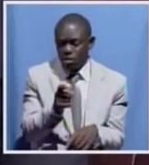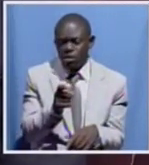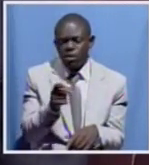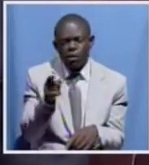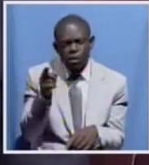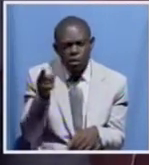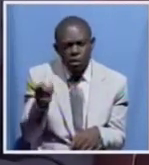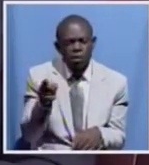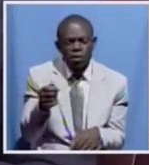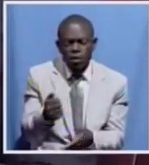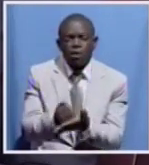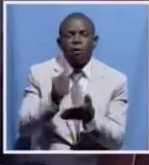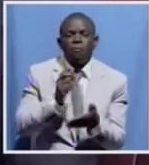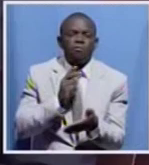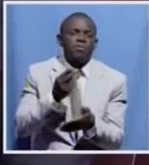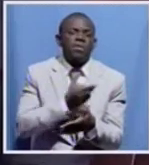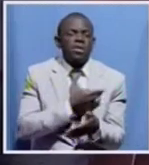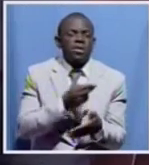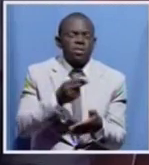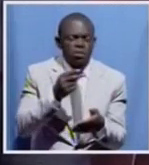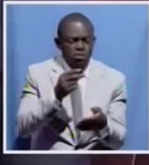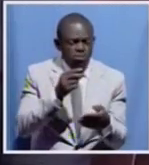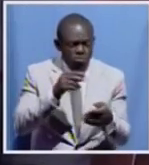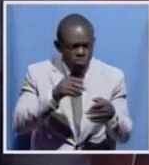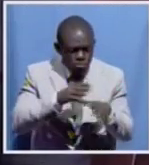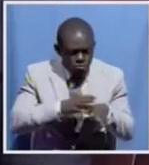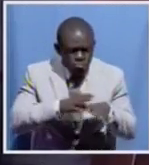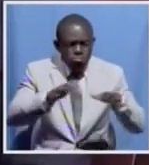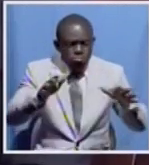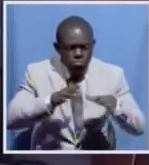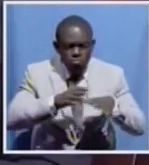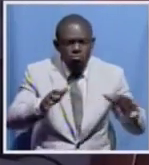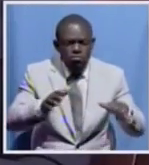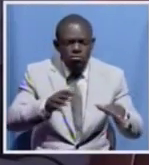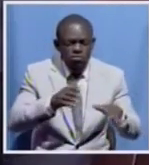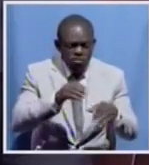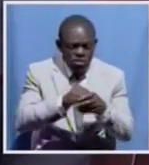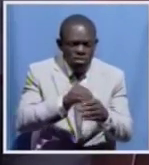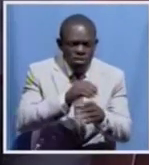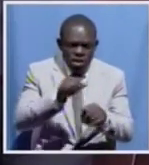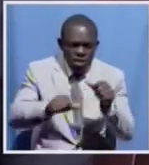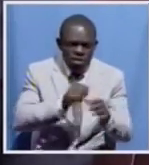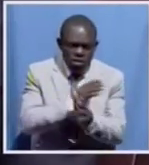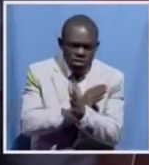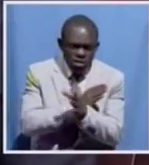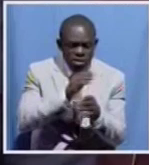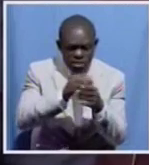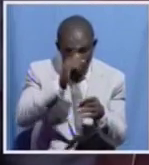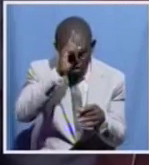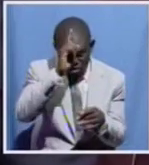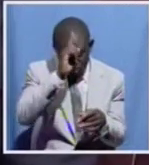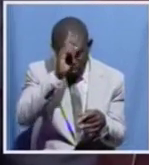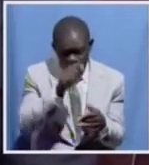a presence there, including 2018 when we were actually culture partners. Now, you know what that